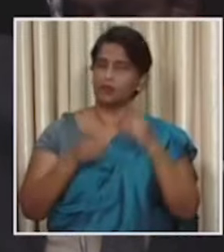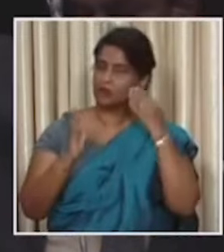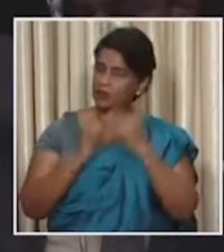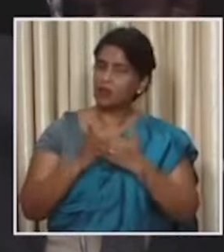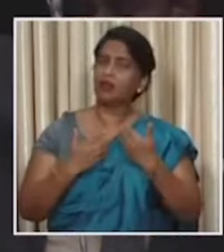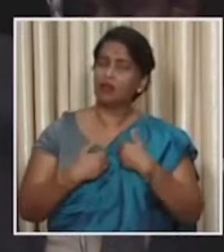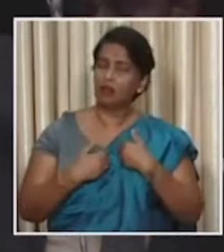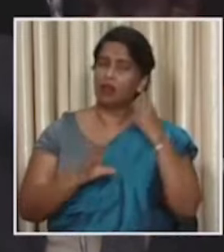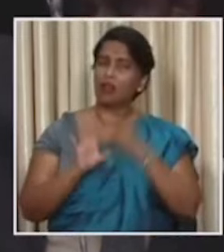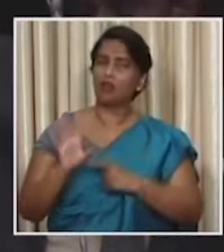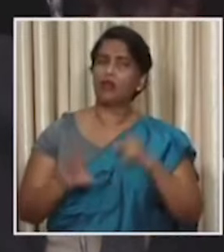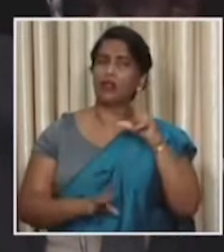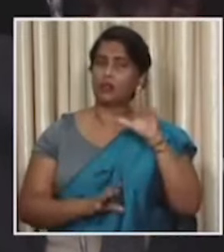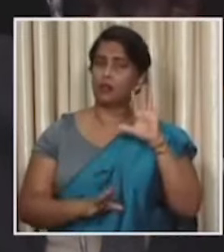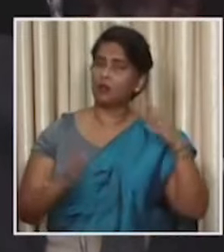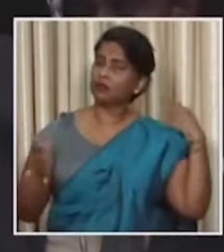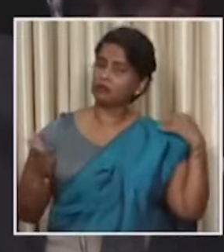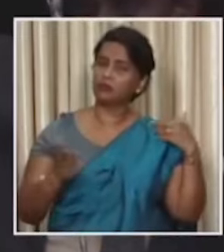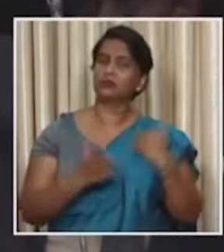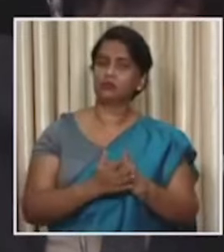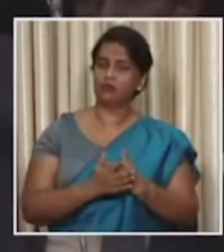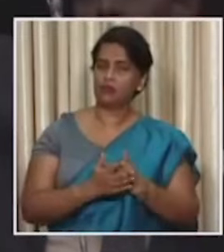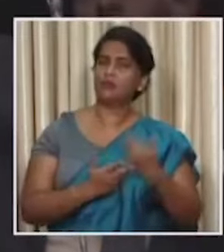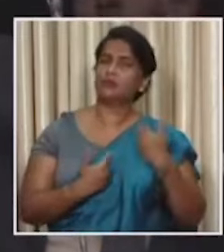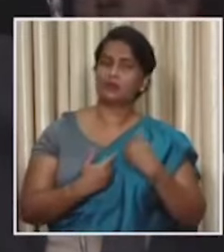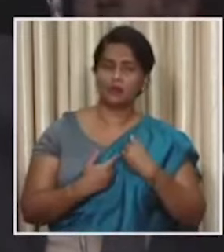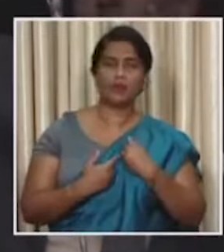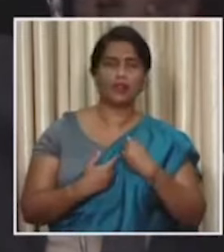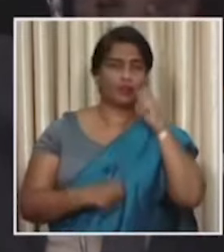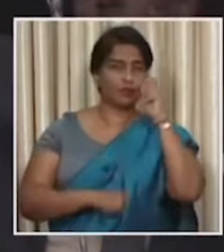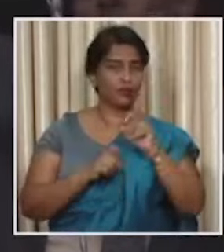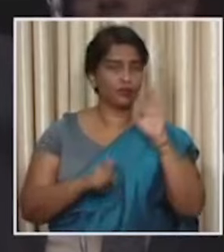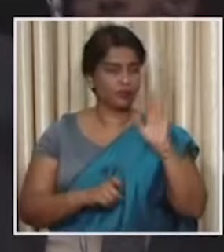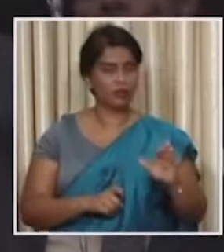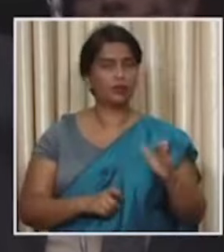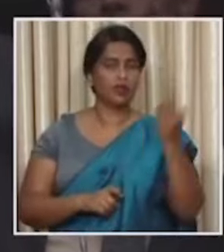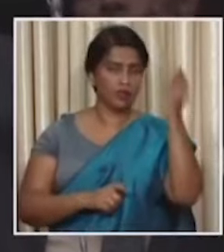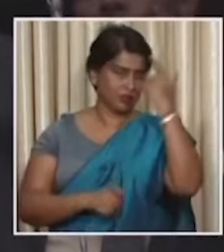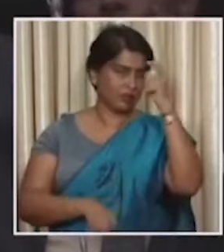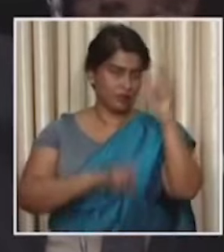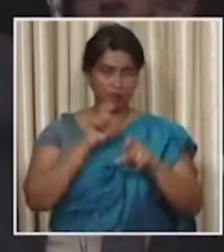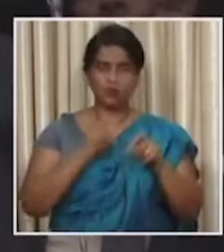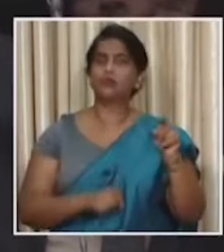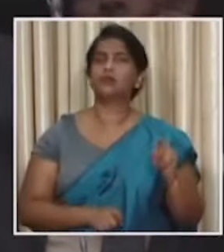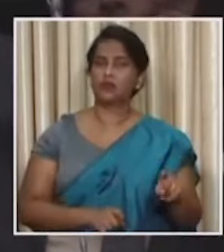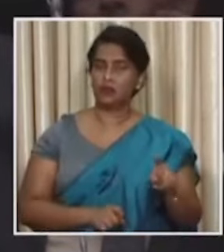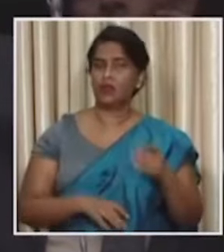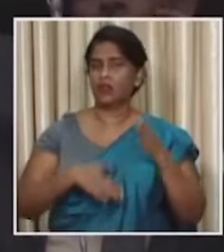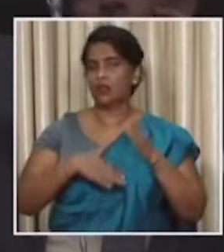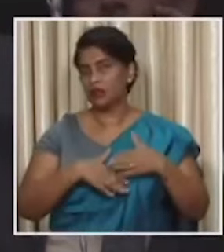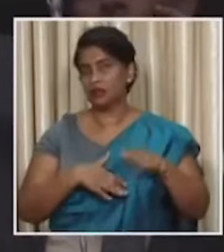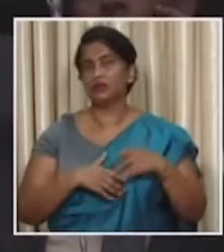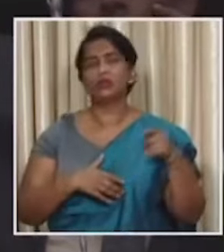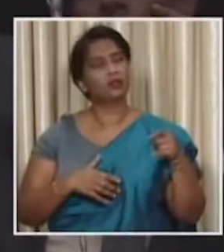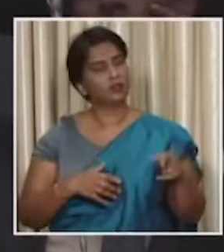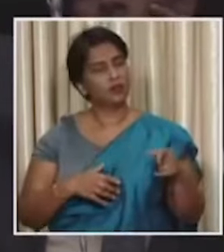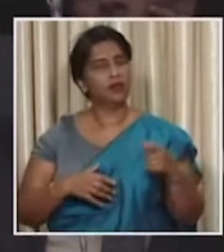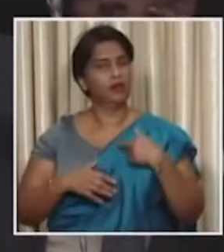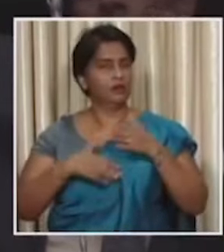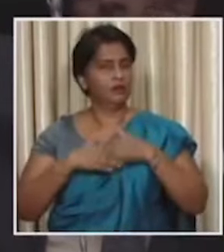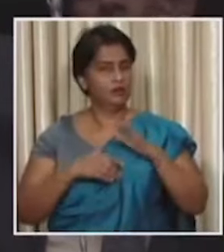distinct racism against the Tamil people, where we have been disenfranchised, where our lands have been grabbed, where the